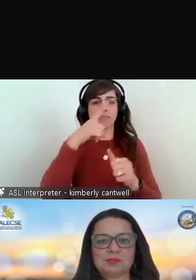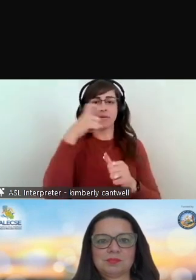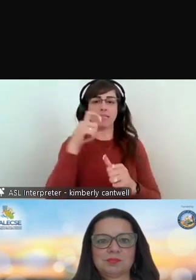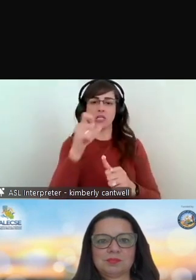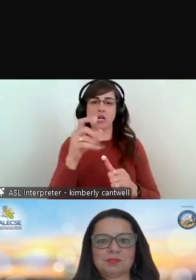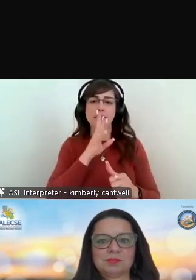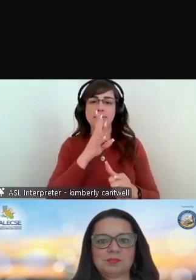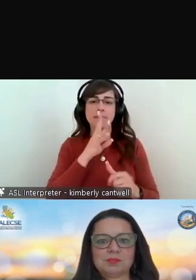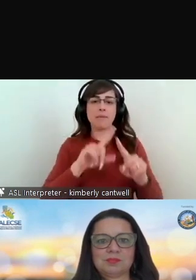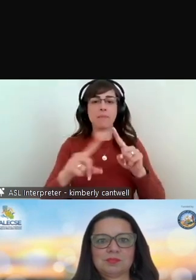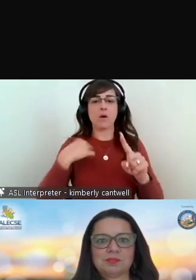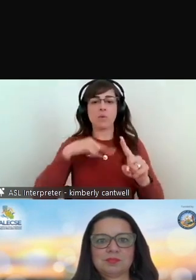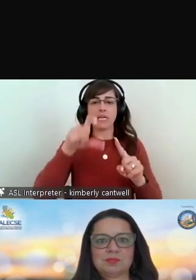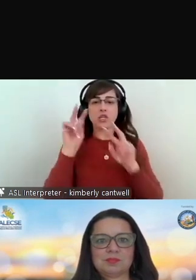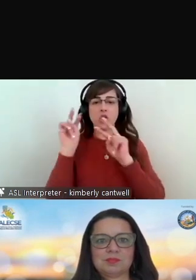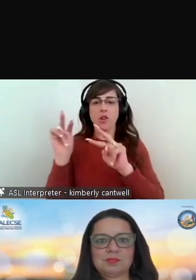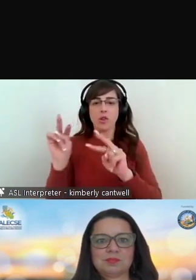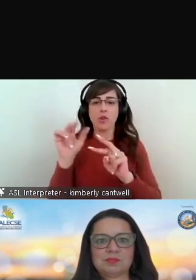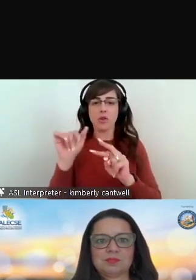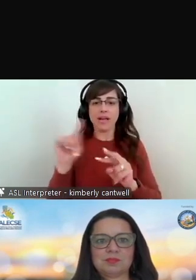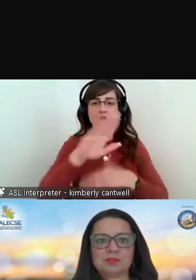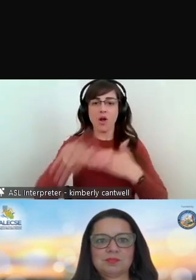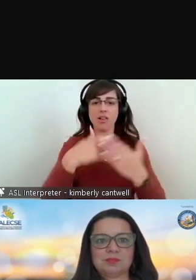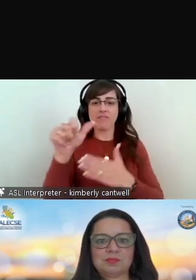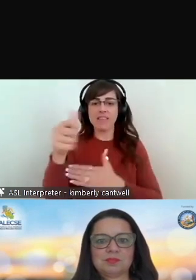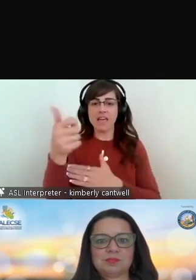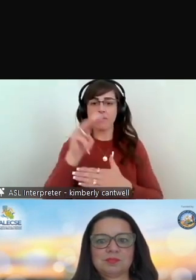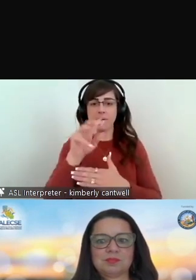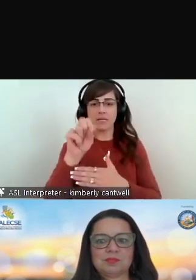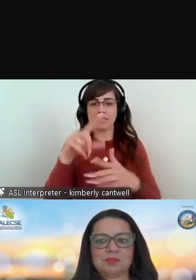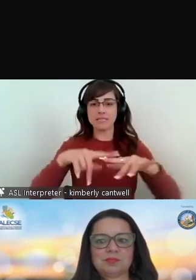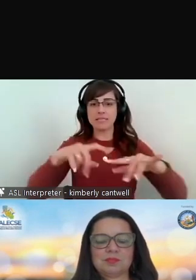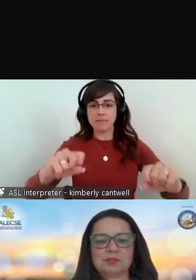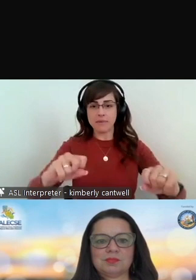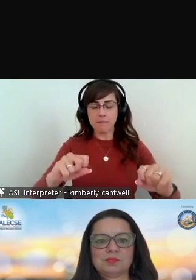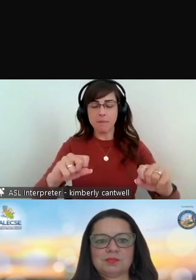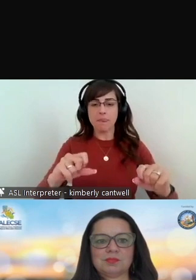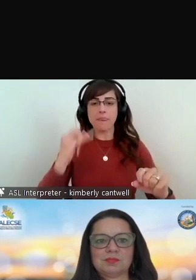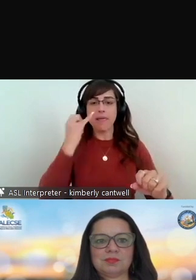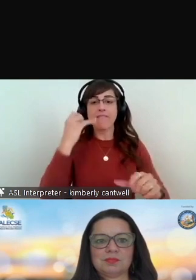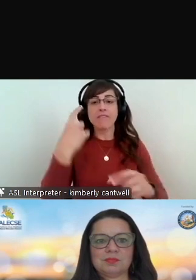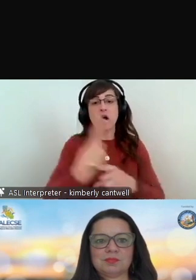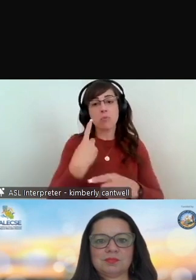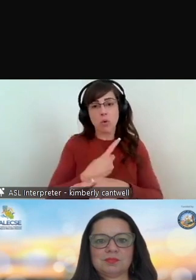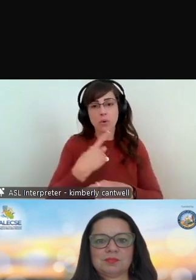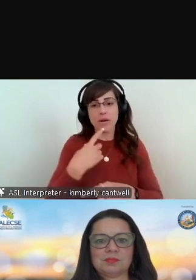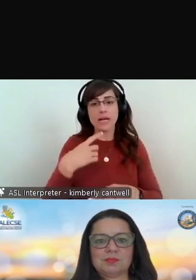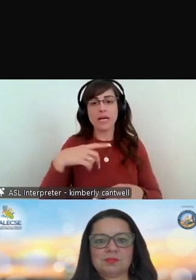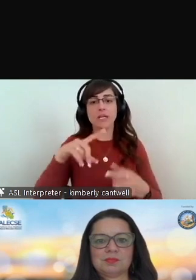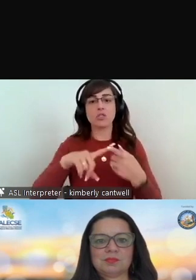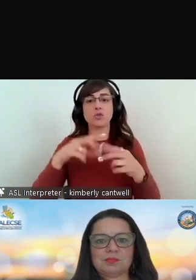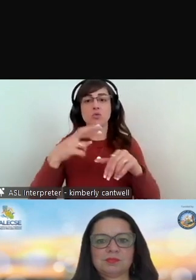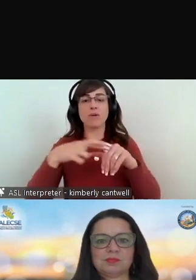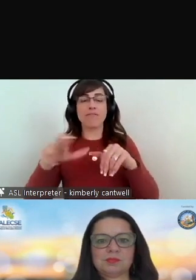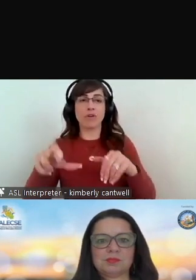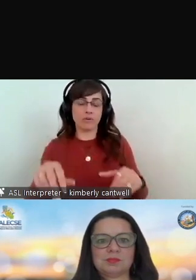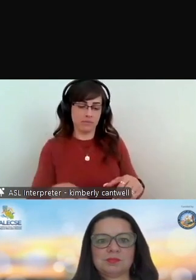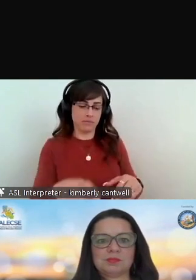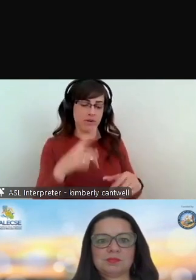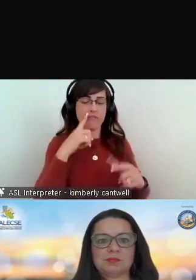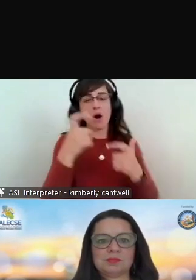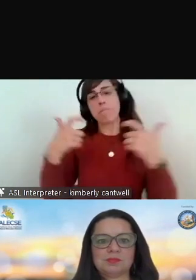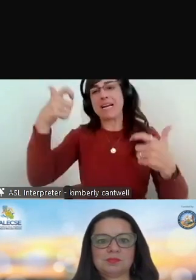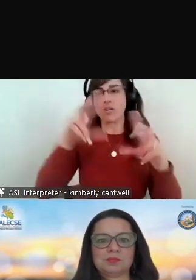not speaking, but we need to be looking at all of these other milestones at the same time in case it's appropriate to refer for a